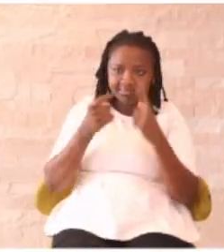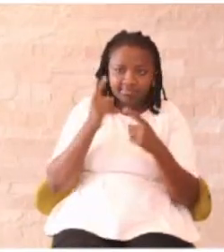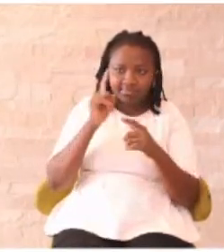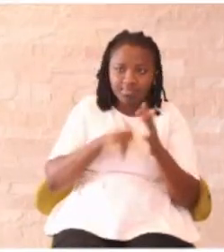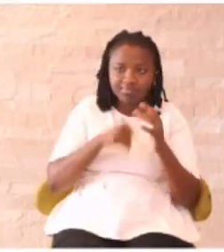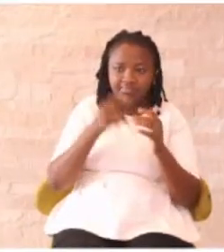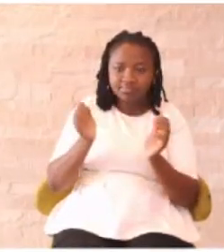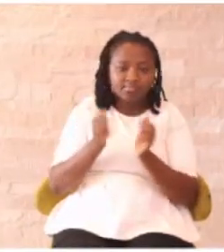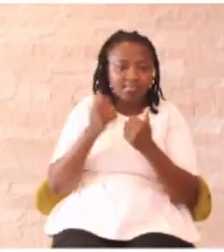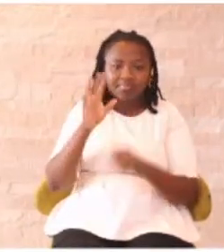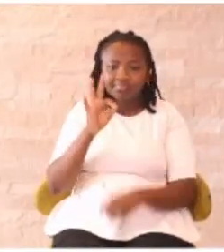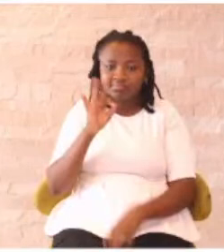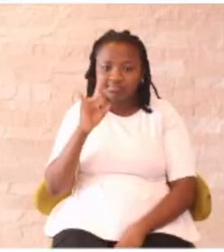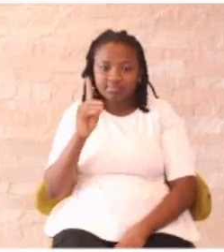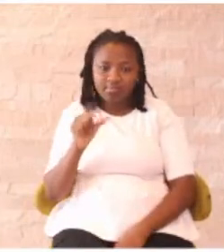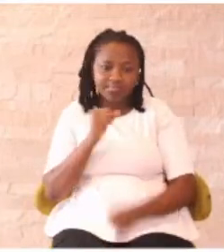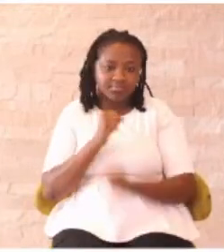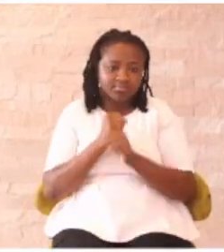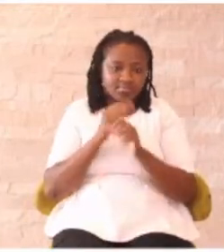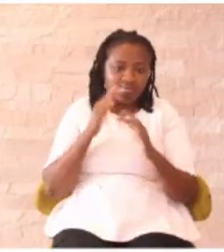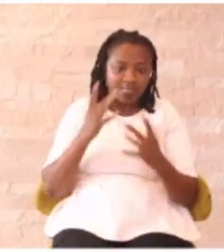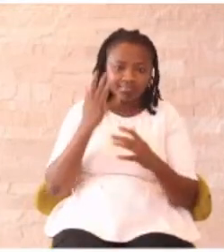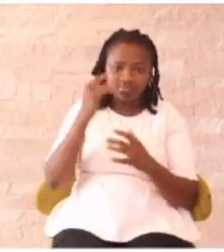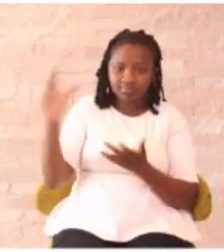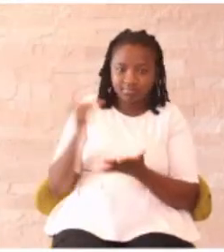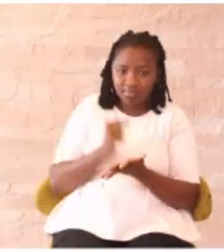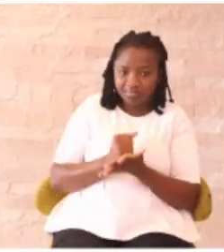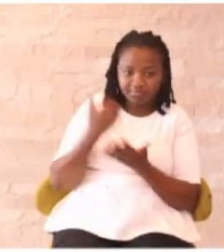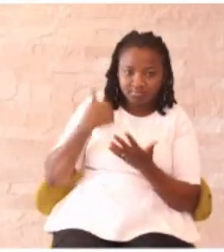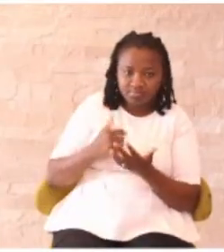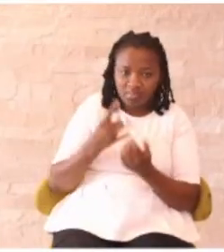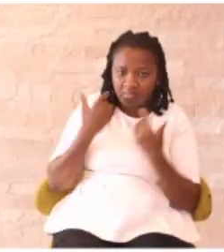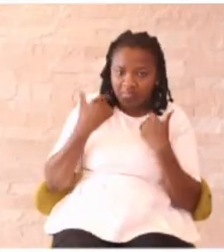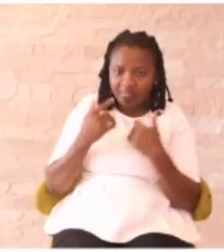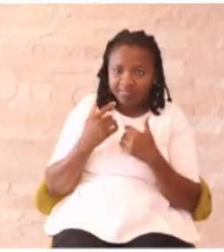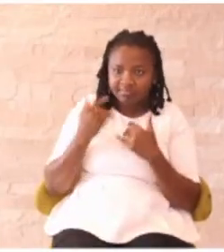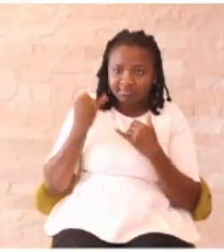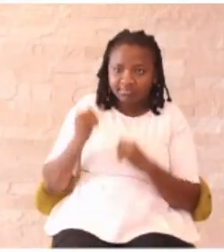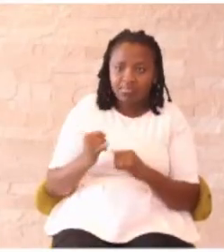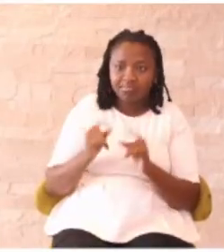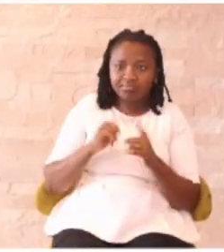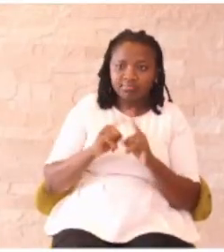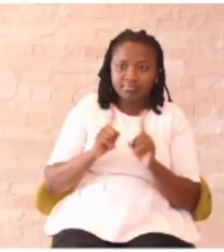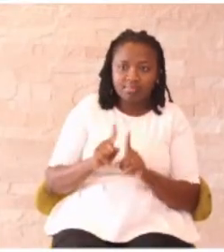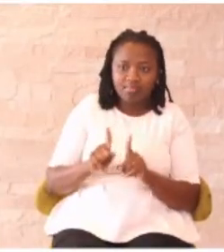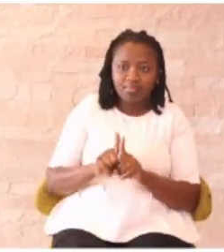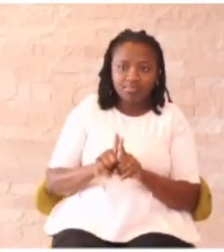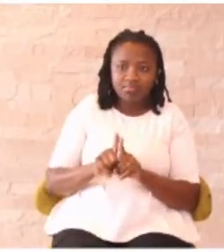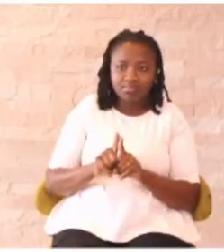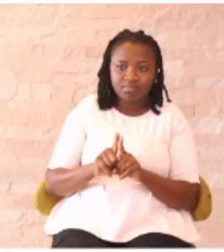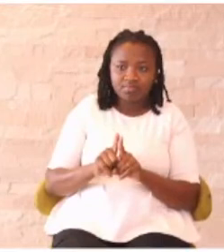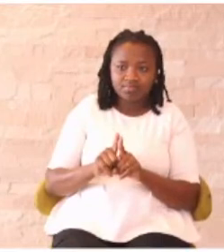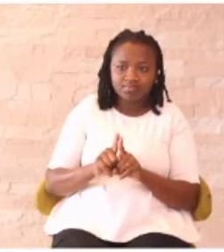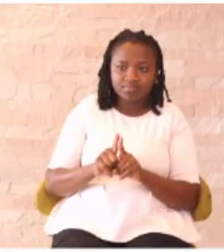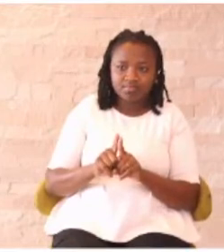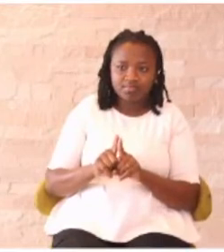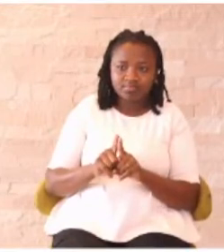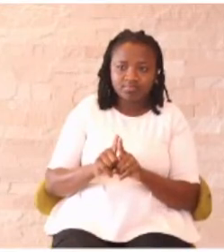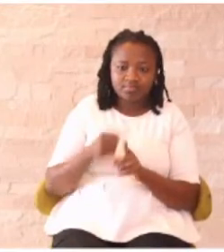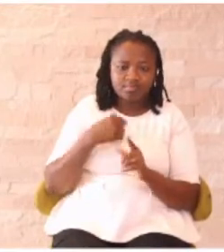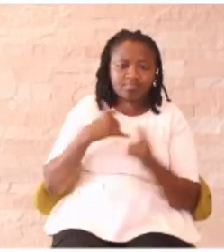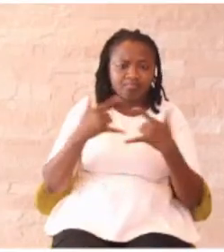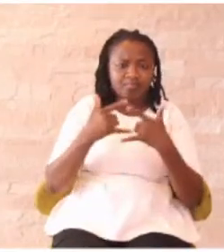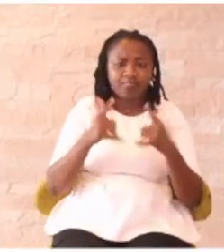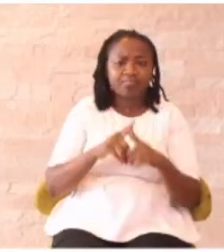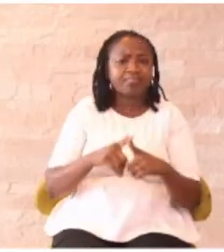are, figuring things out. But we are happy to also report that we didn't have a significant gap, because the way